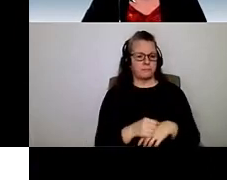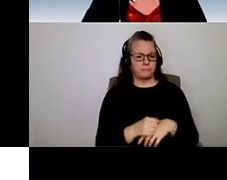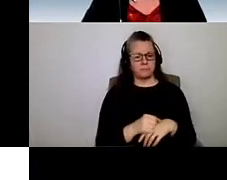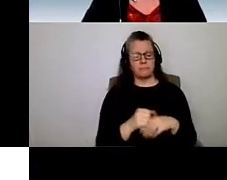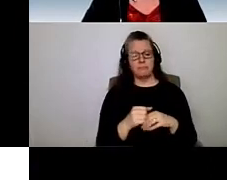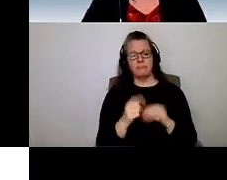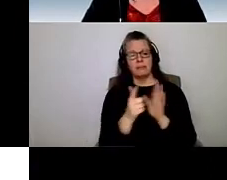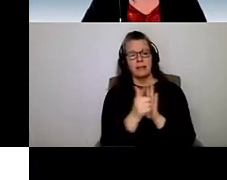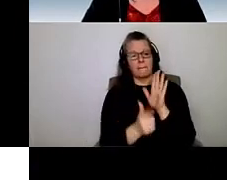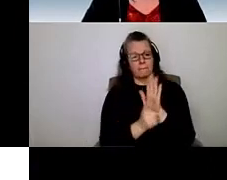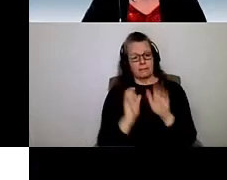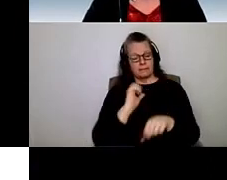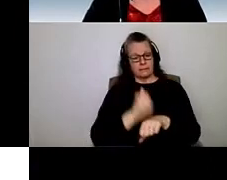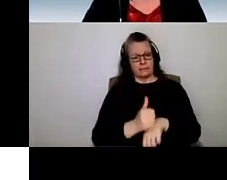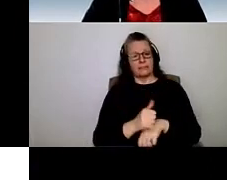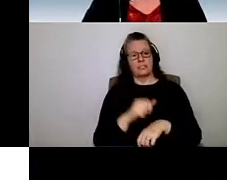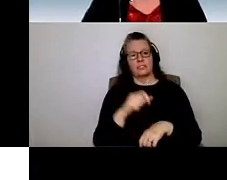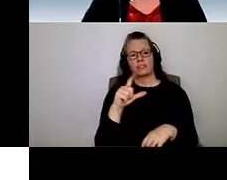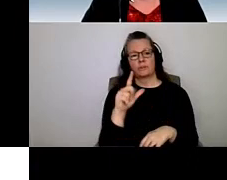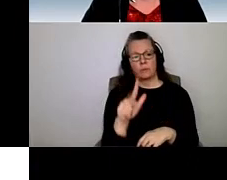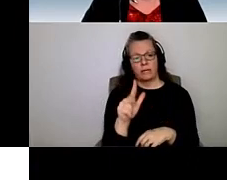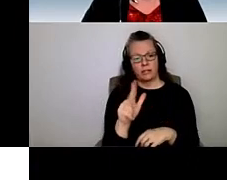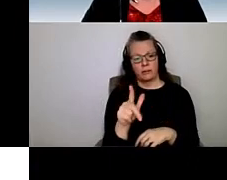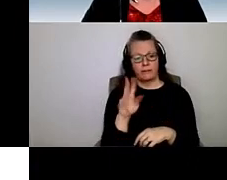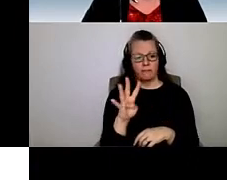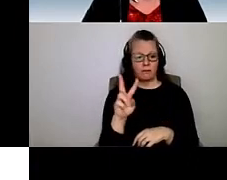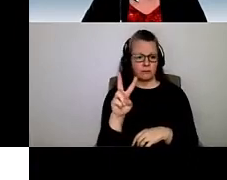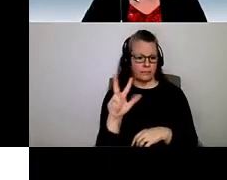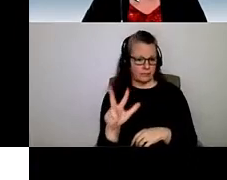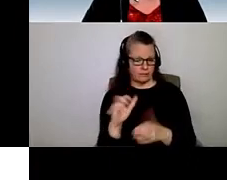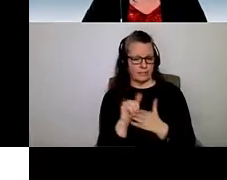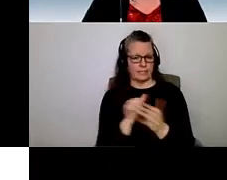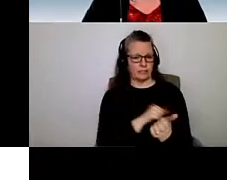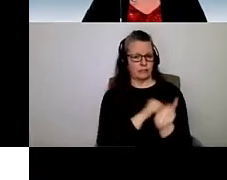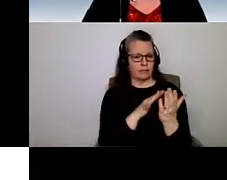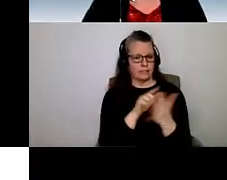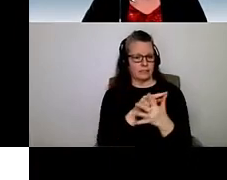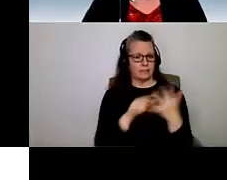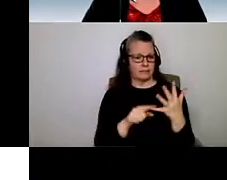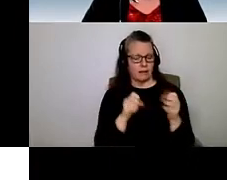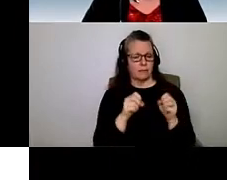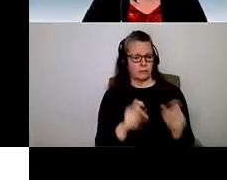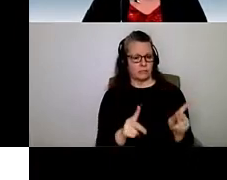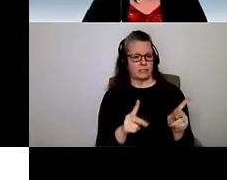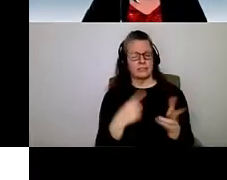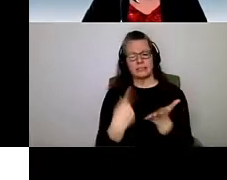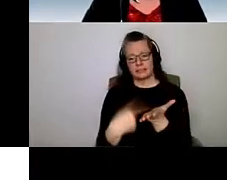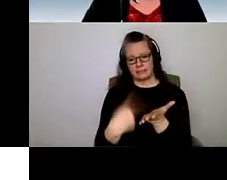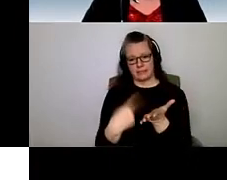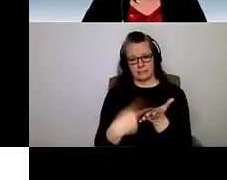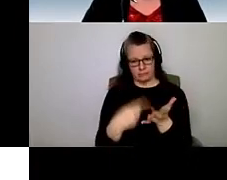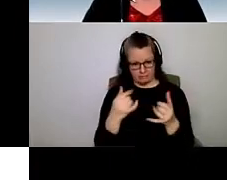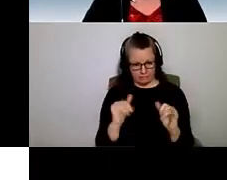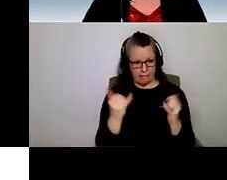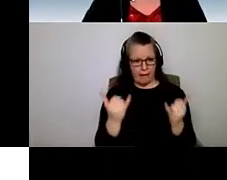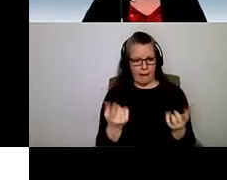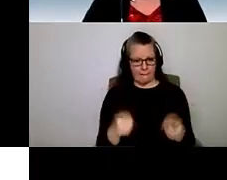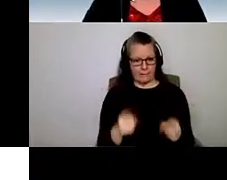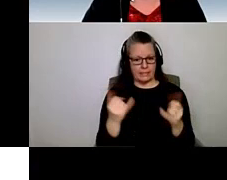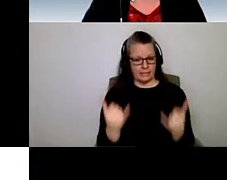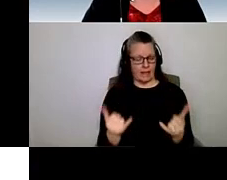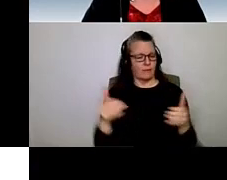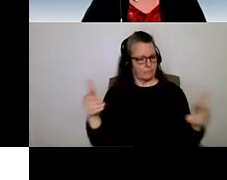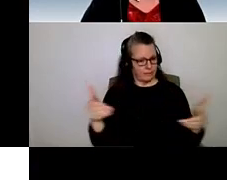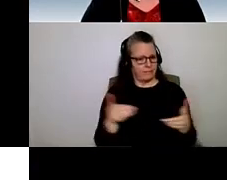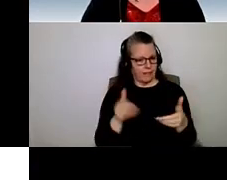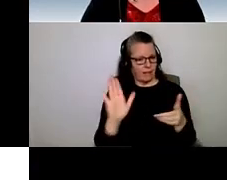Bill 23-1243, which addresses these opportunities, and discussions are in process, and we would certainly invite input on